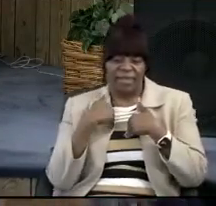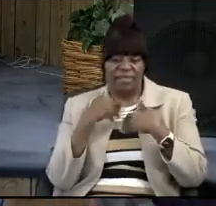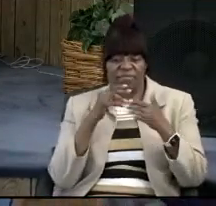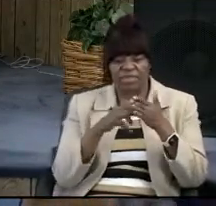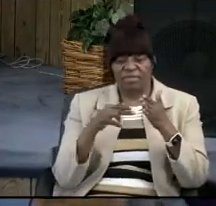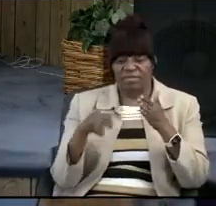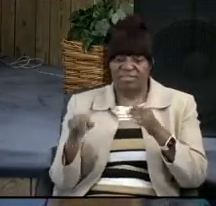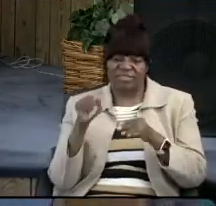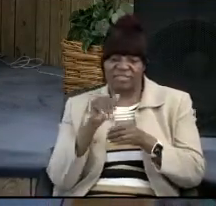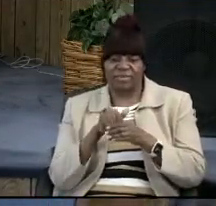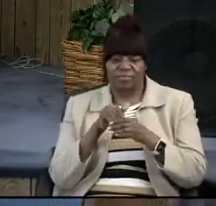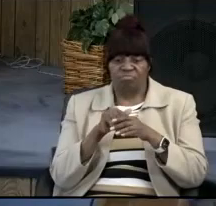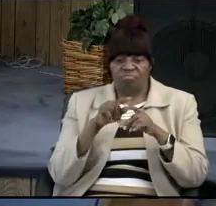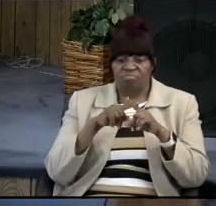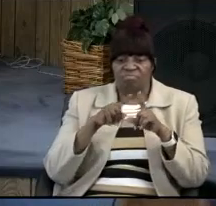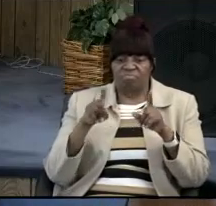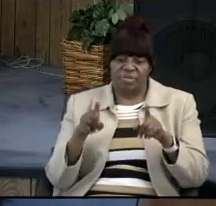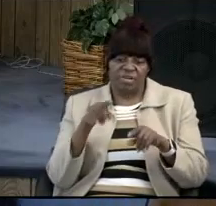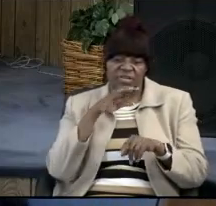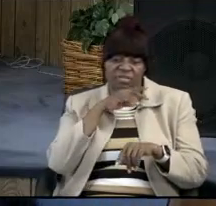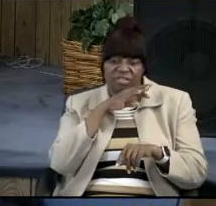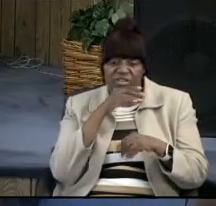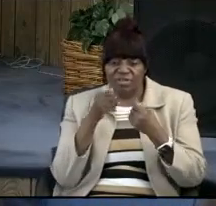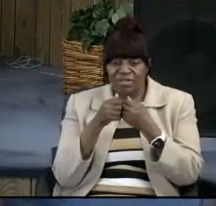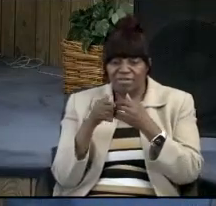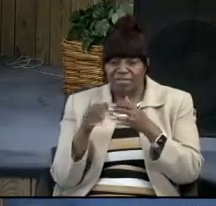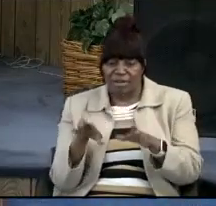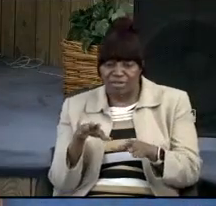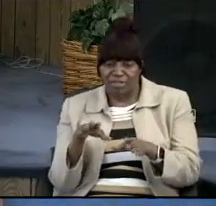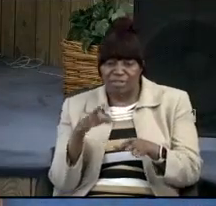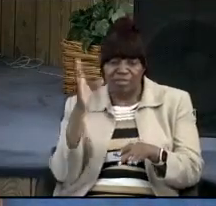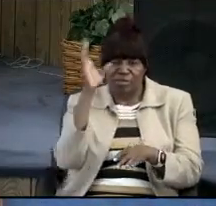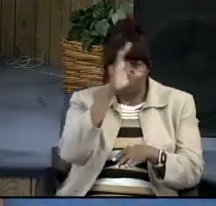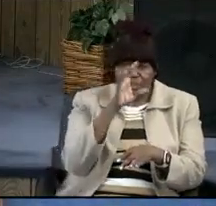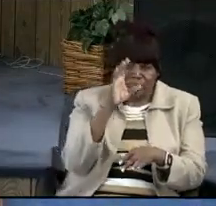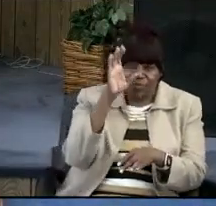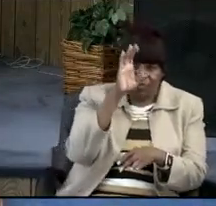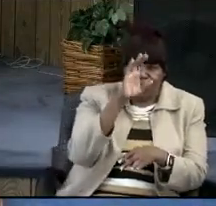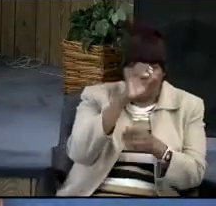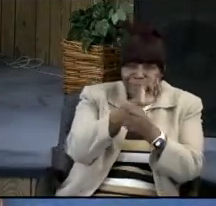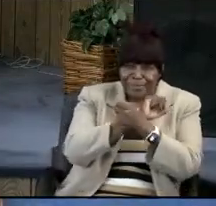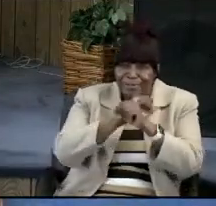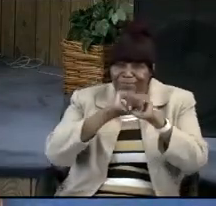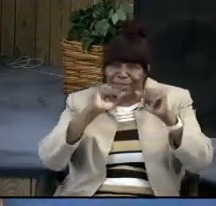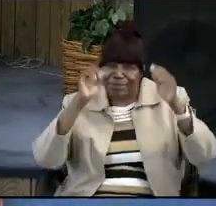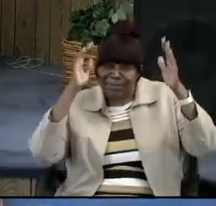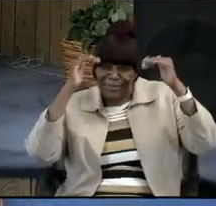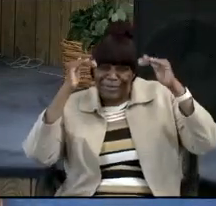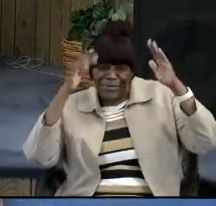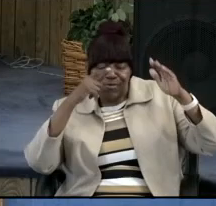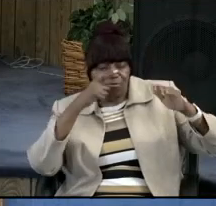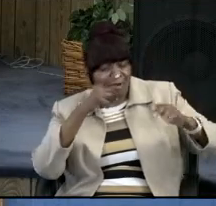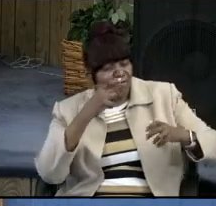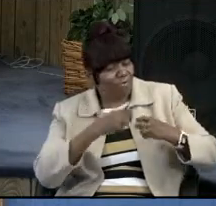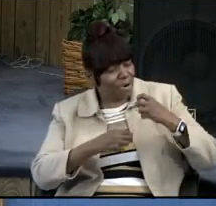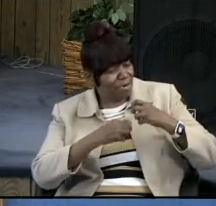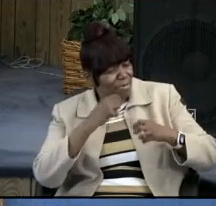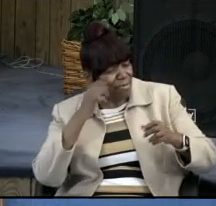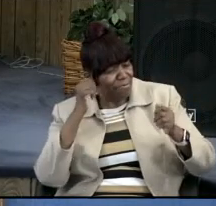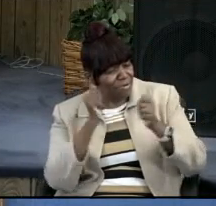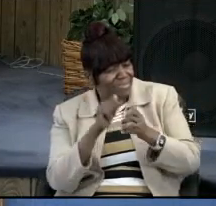nothing about that. But folks who are dirty, lost, looking for salvation, looking for hope, you got a problem with